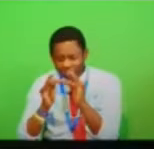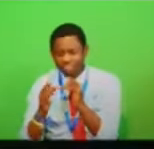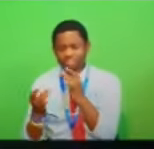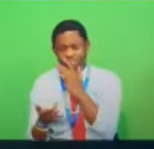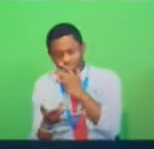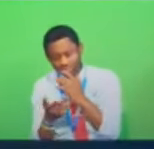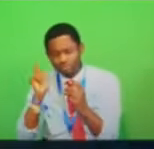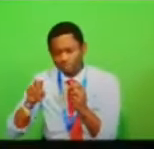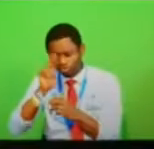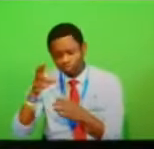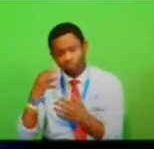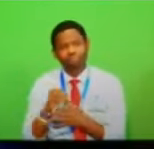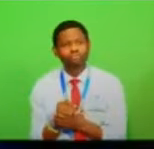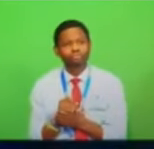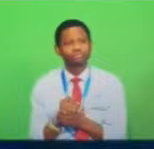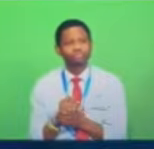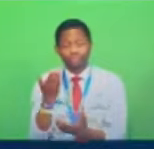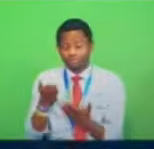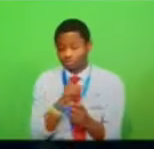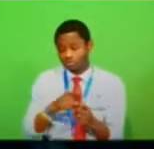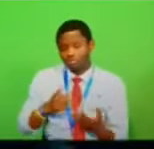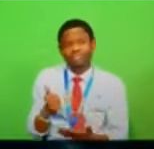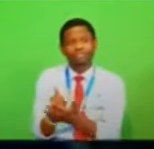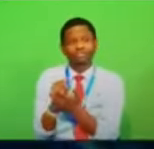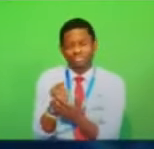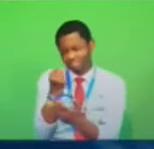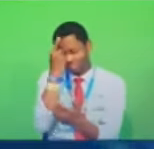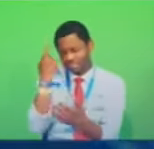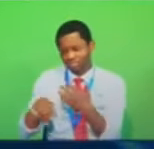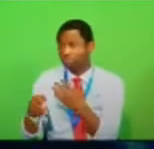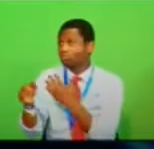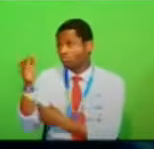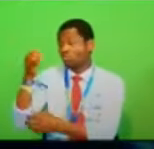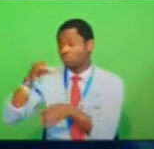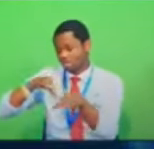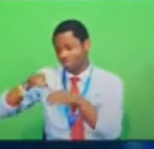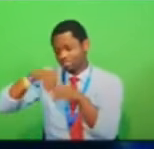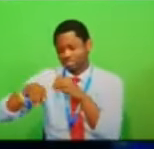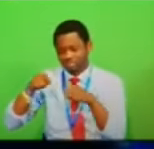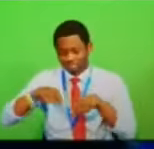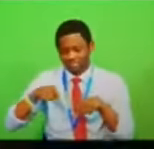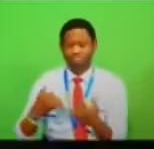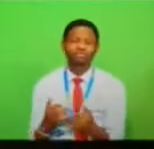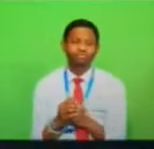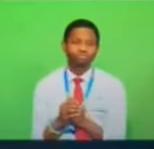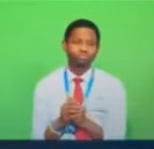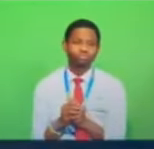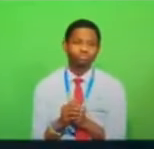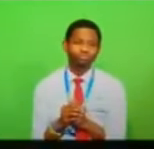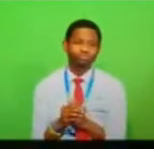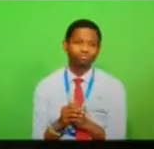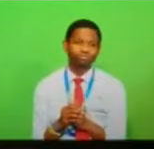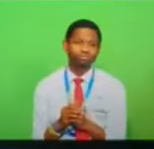to reach people. May the Lord help us to understand what the Lord is doing in our time. I don't want to bore